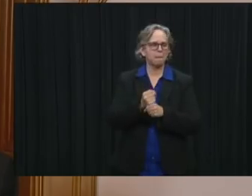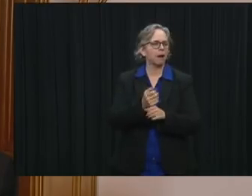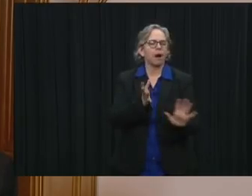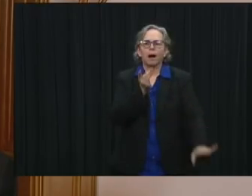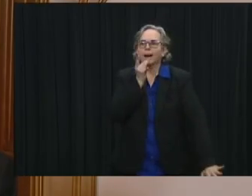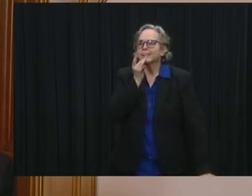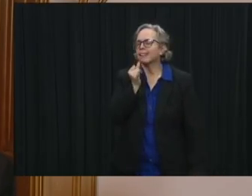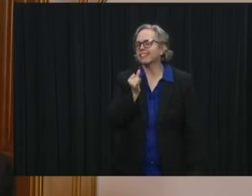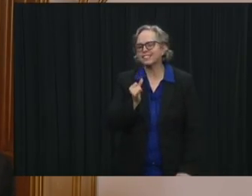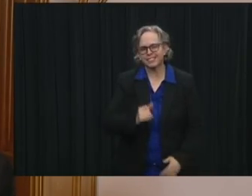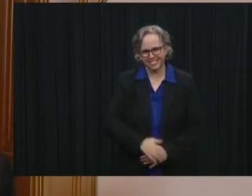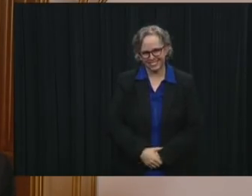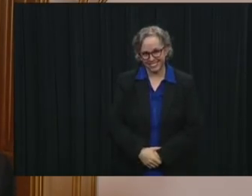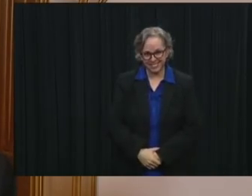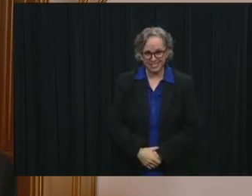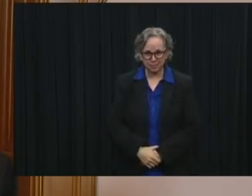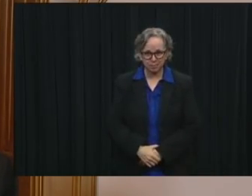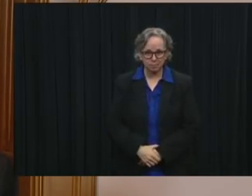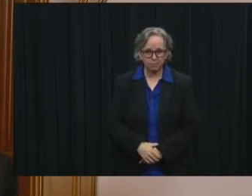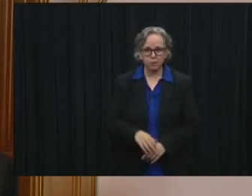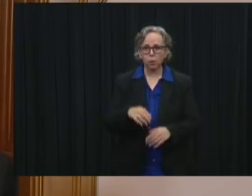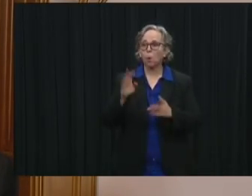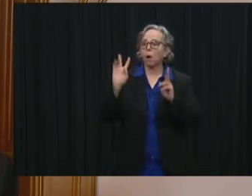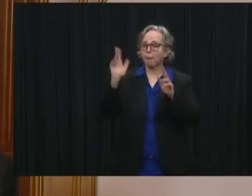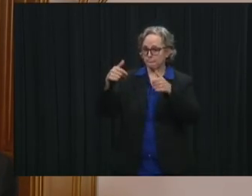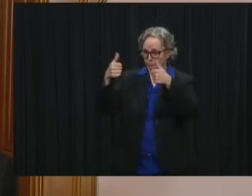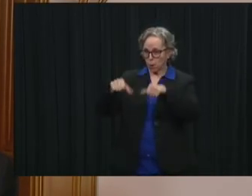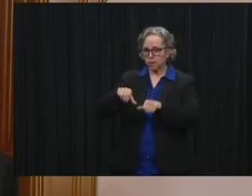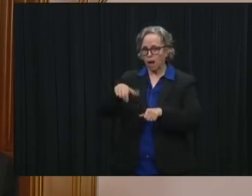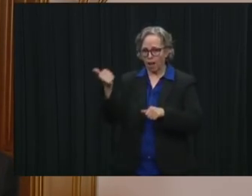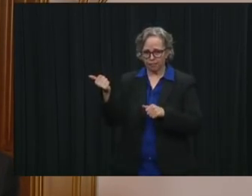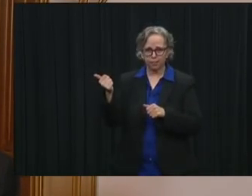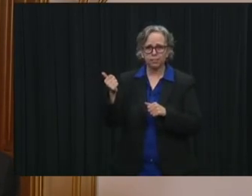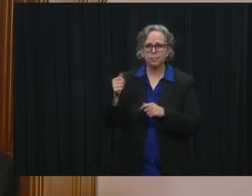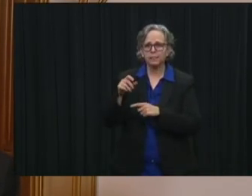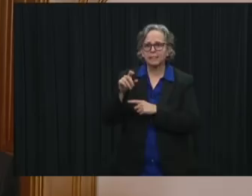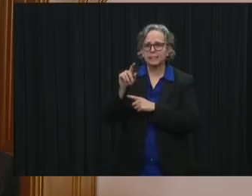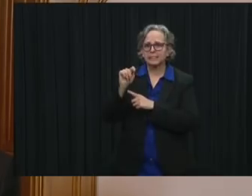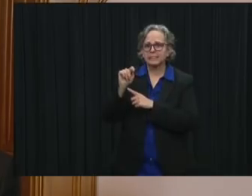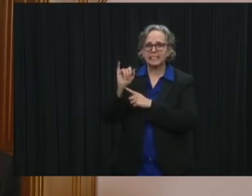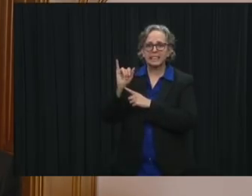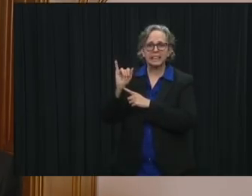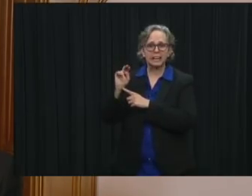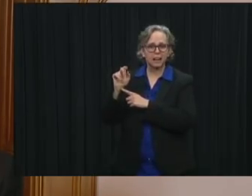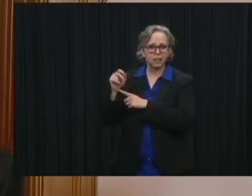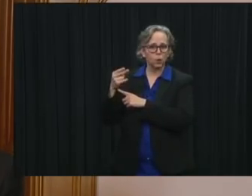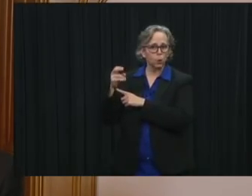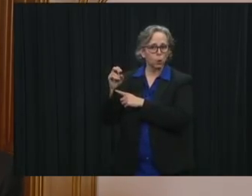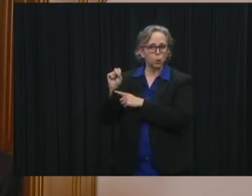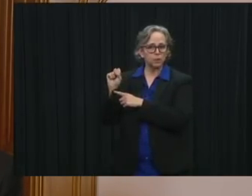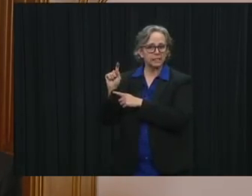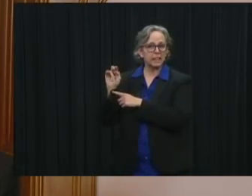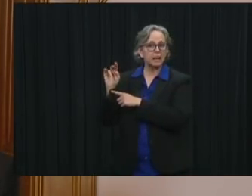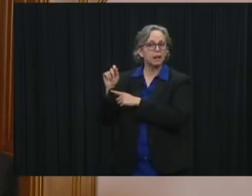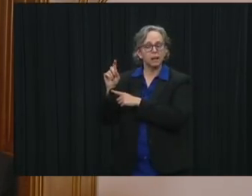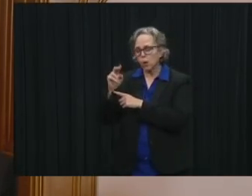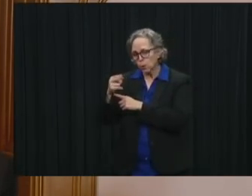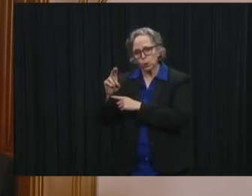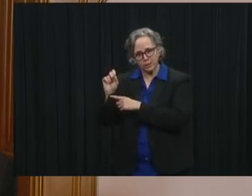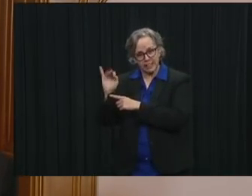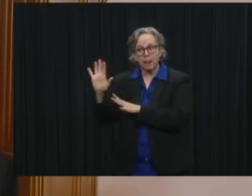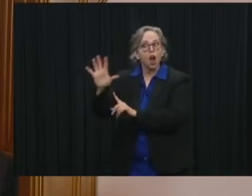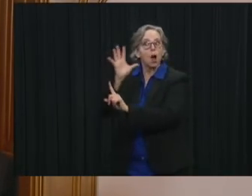recipe for Tina Husted's mother's Italian soup. It was in the cookbook that Tina and I did